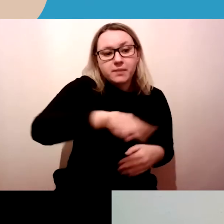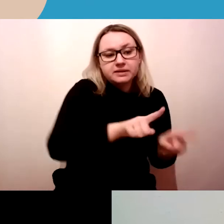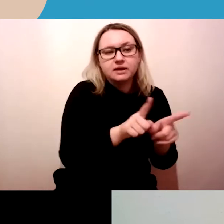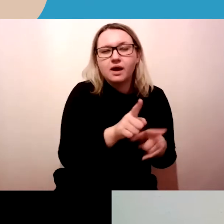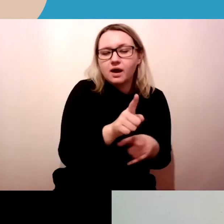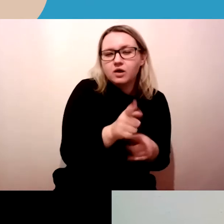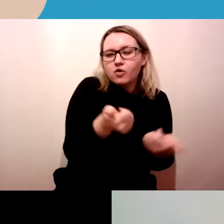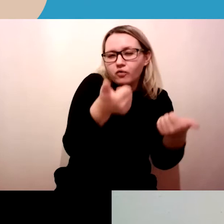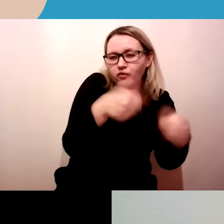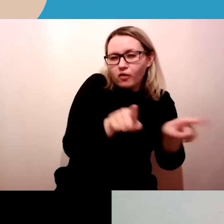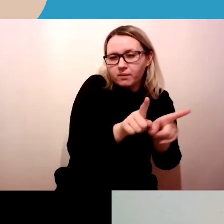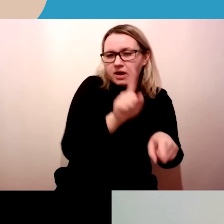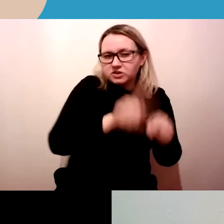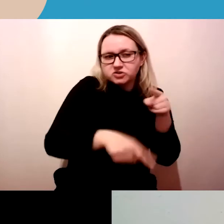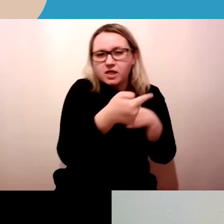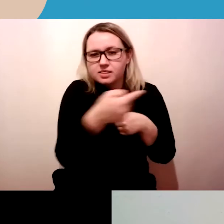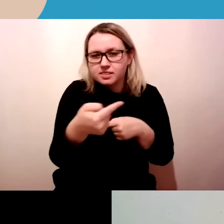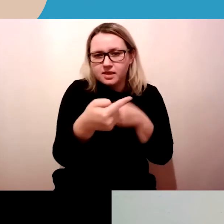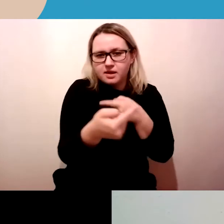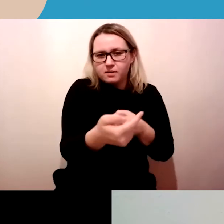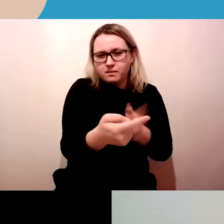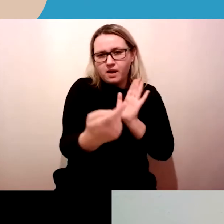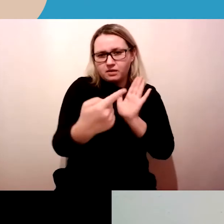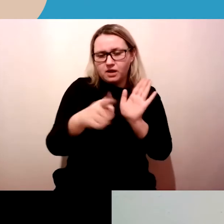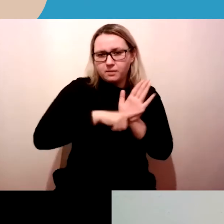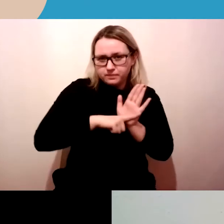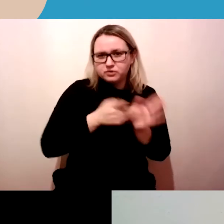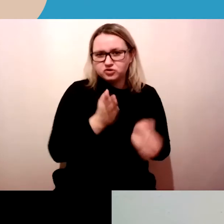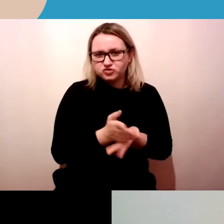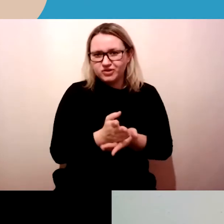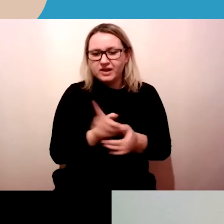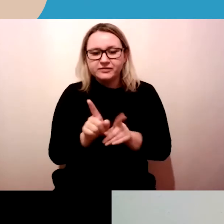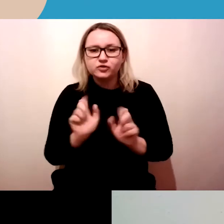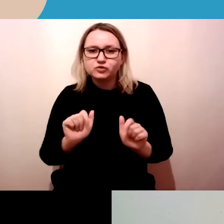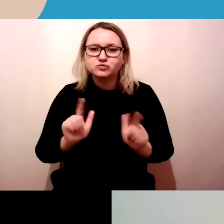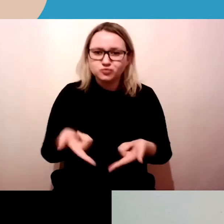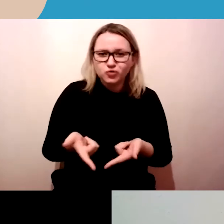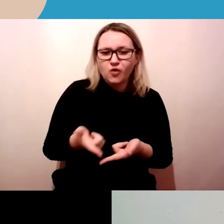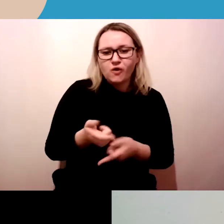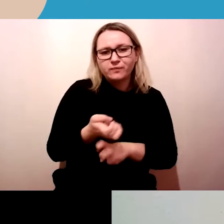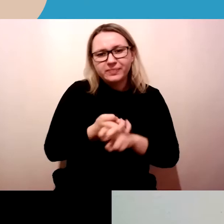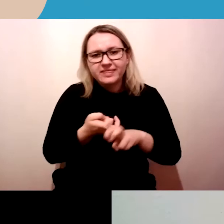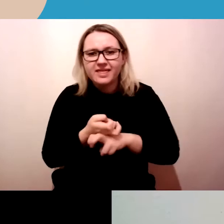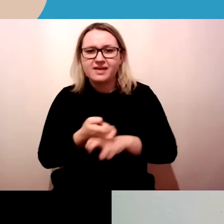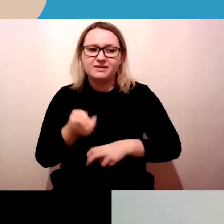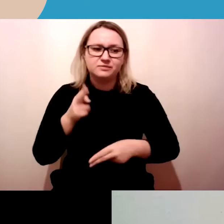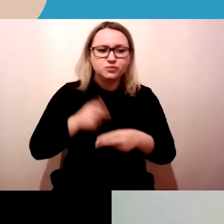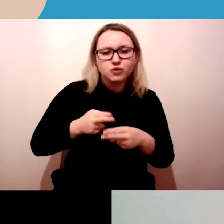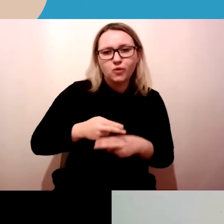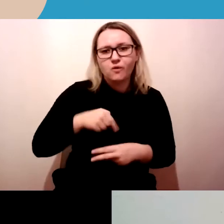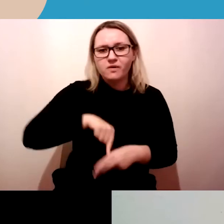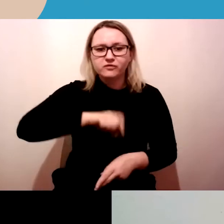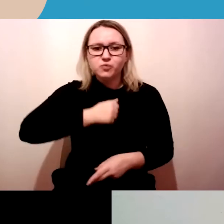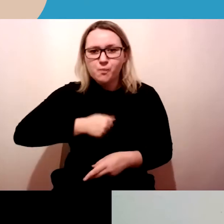be accepted, that they will not be understood. So they are afraid of this negative response. Well, there is a lot